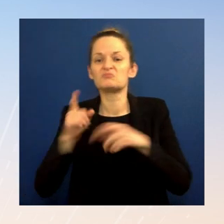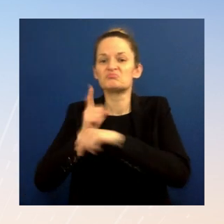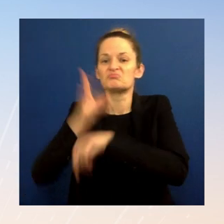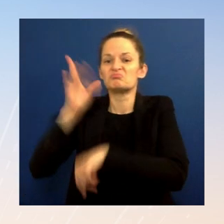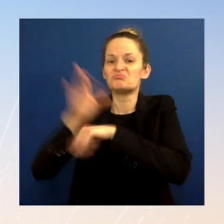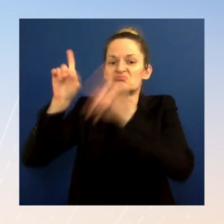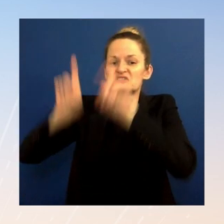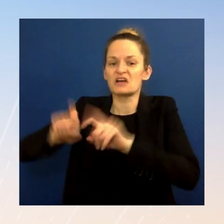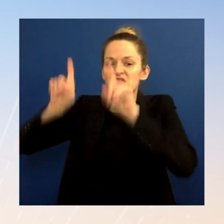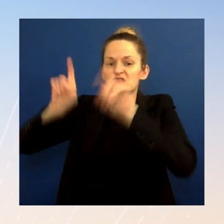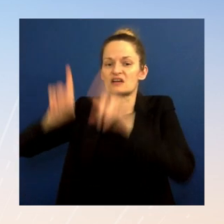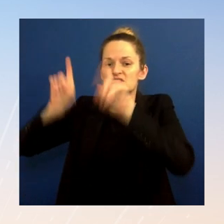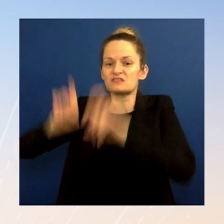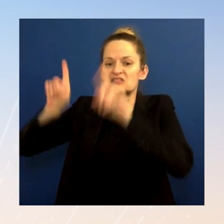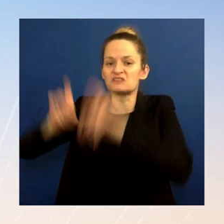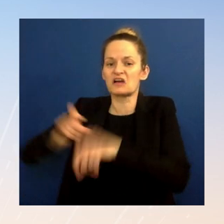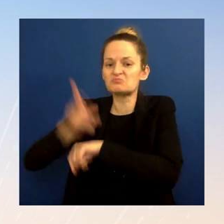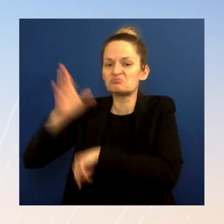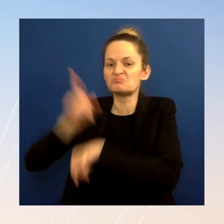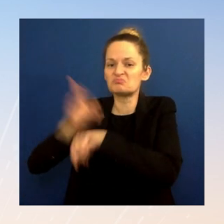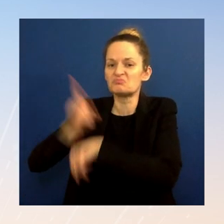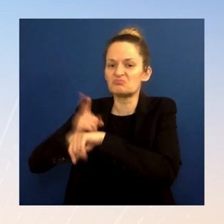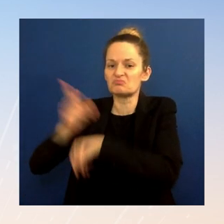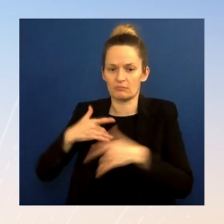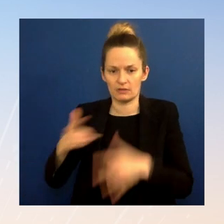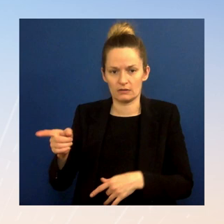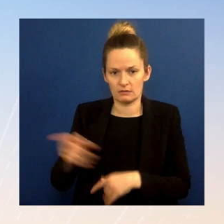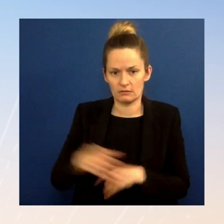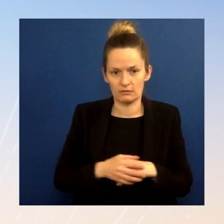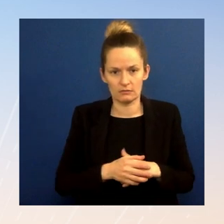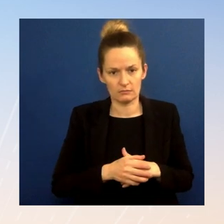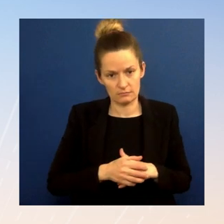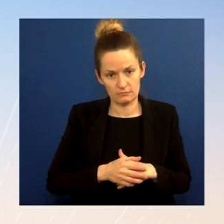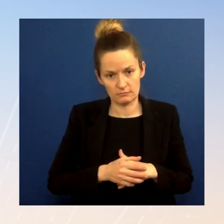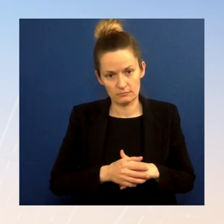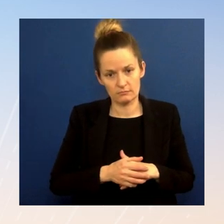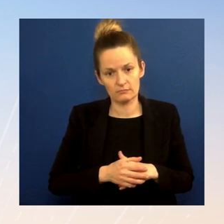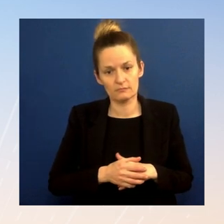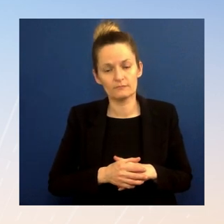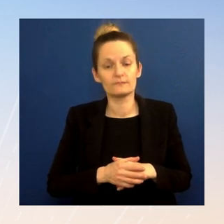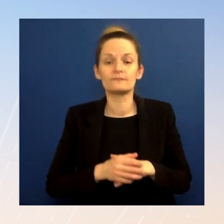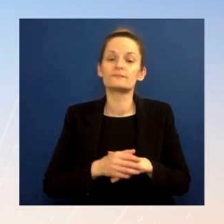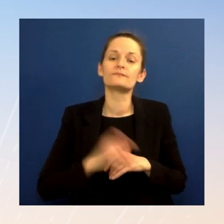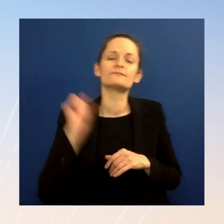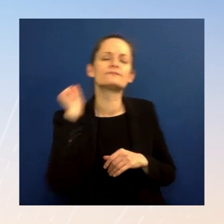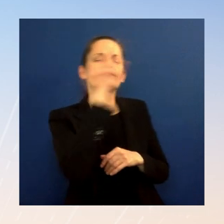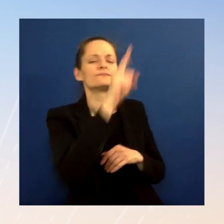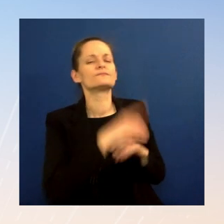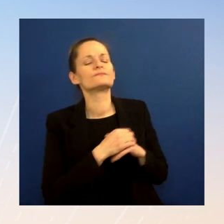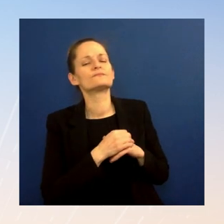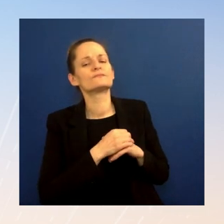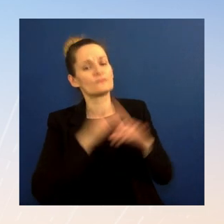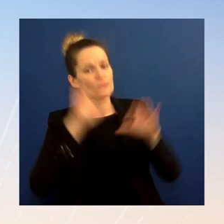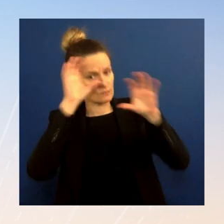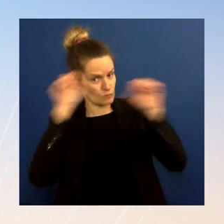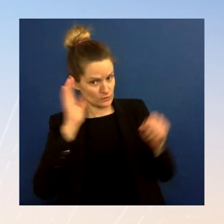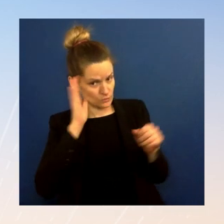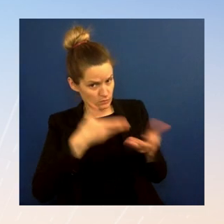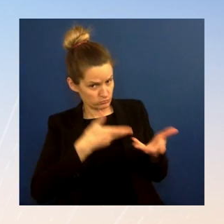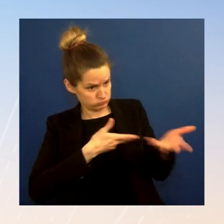Jinping, the President of China, tomorrow, would he are going to discuss